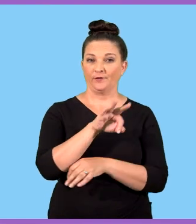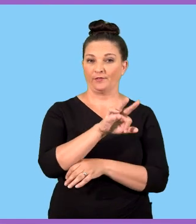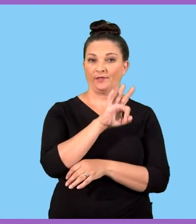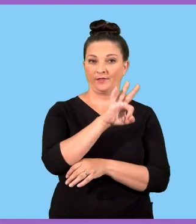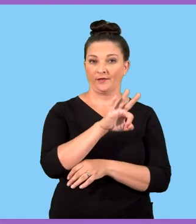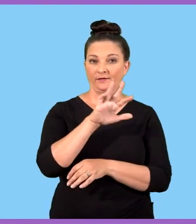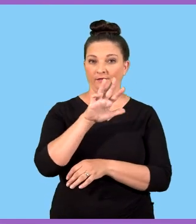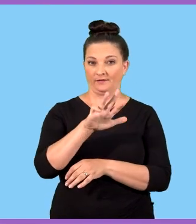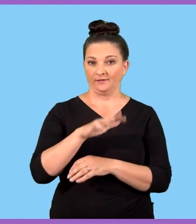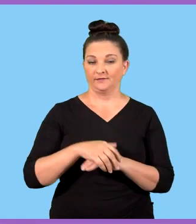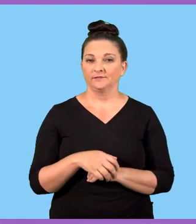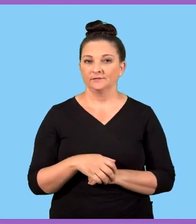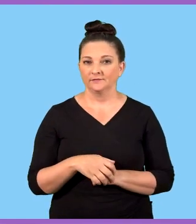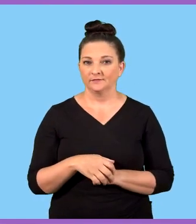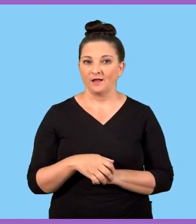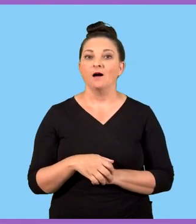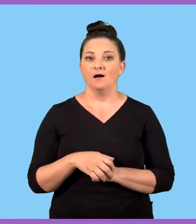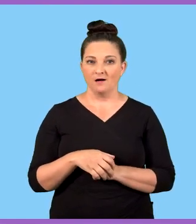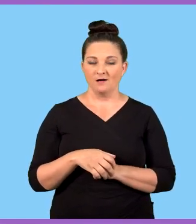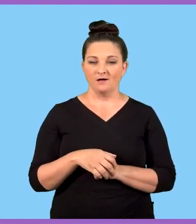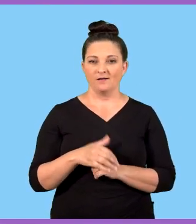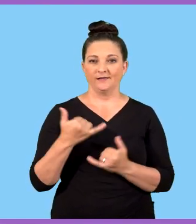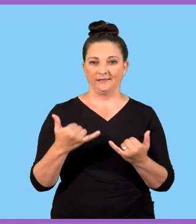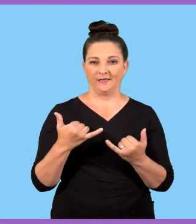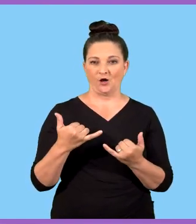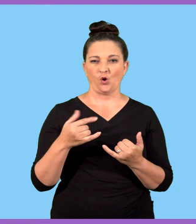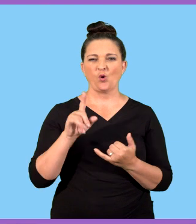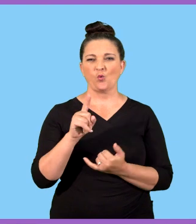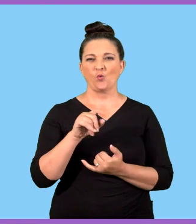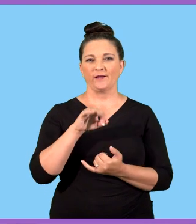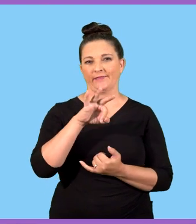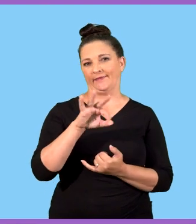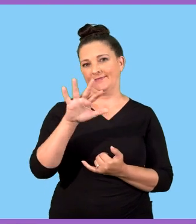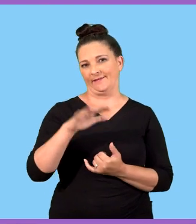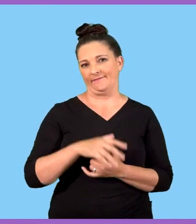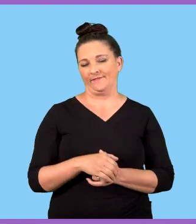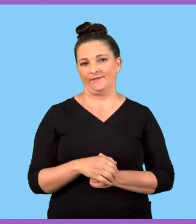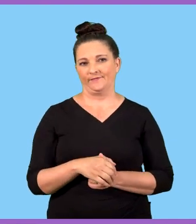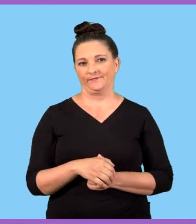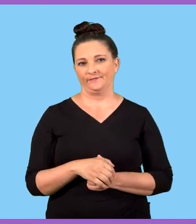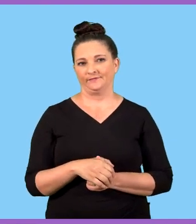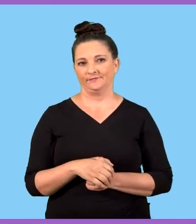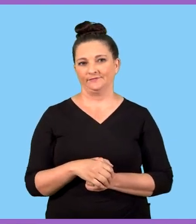like 39, and the range comes out at 35.